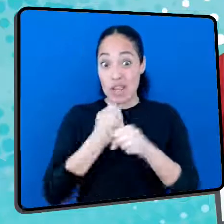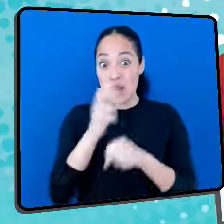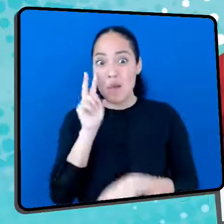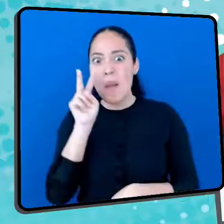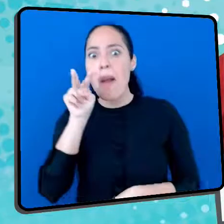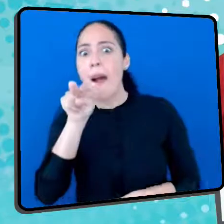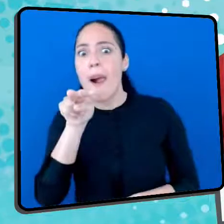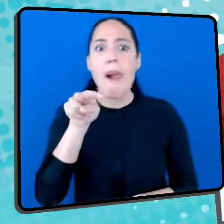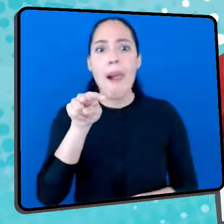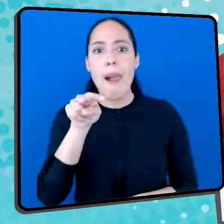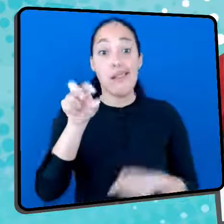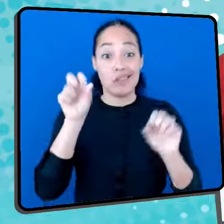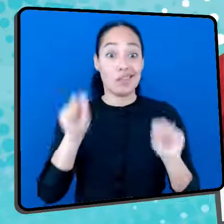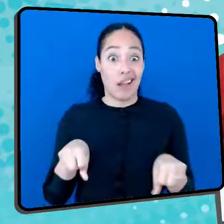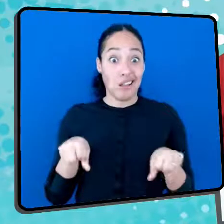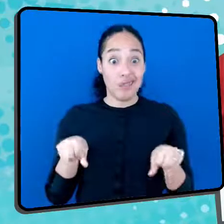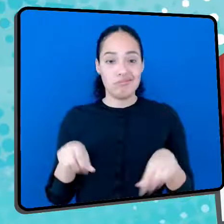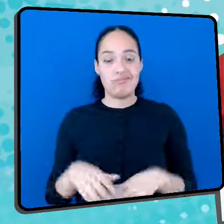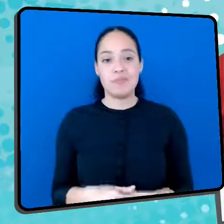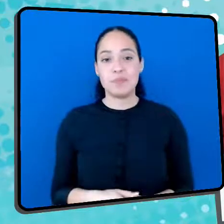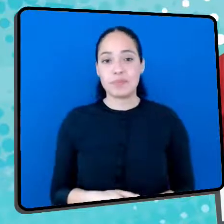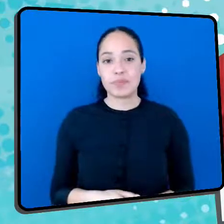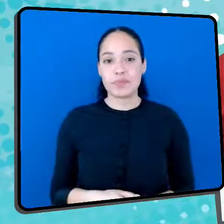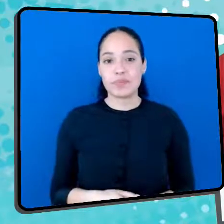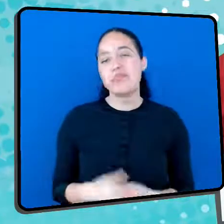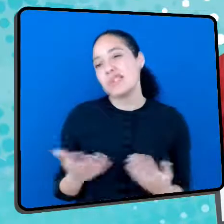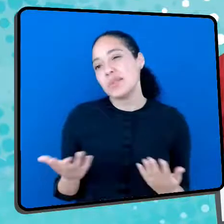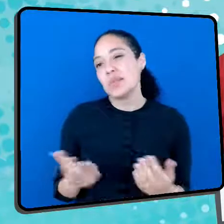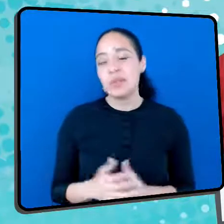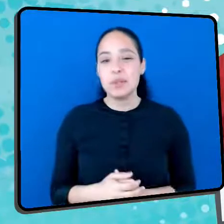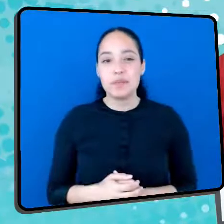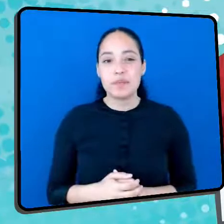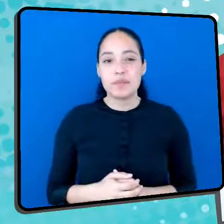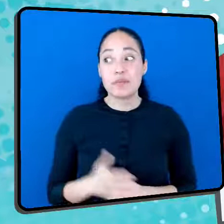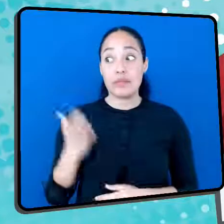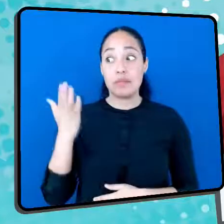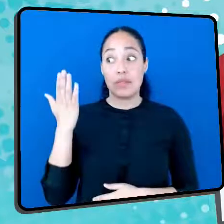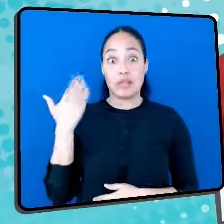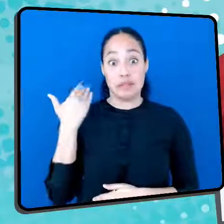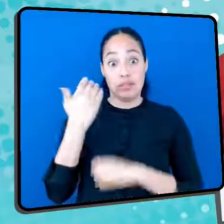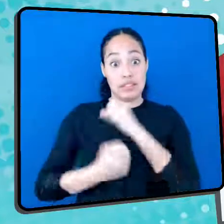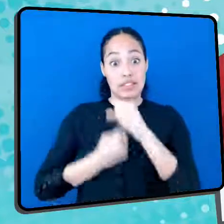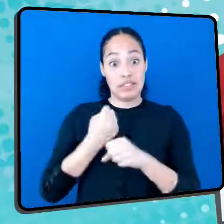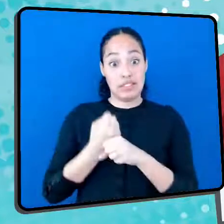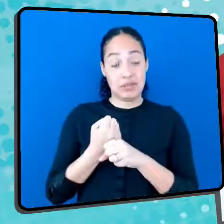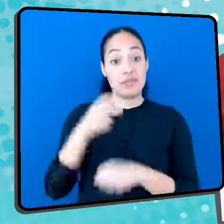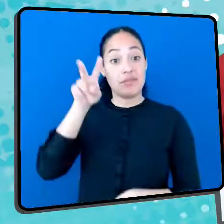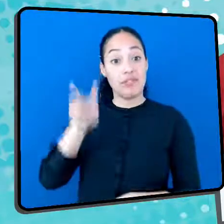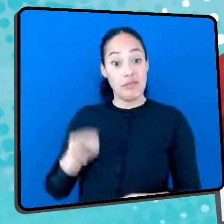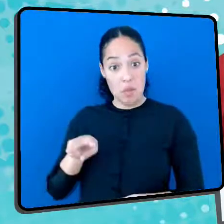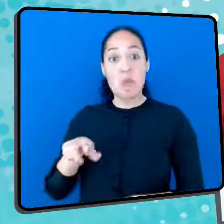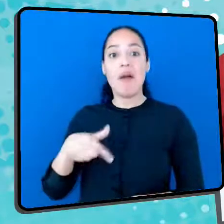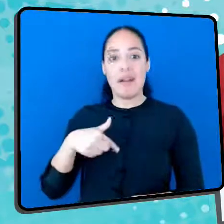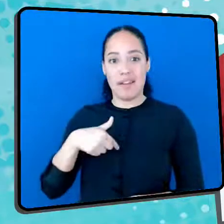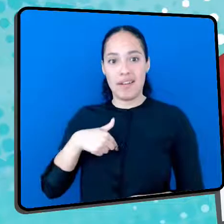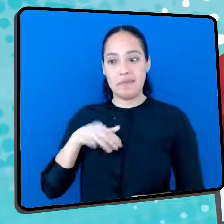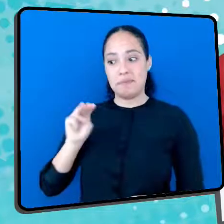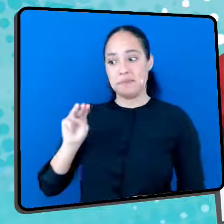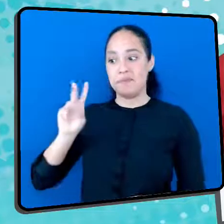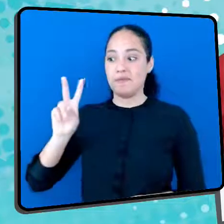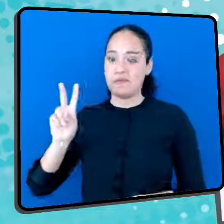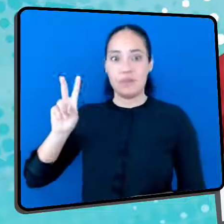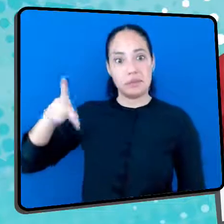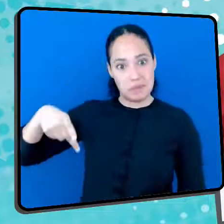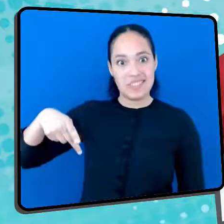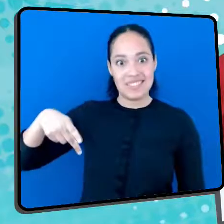yes. And then last year in February I became an MVP in AI, and I'm very, very